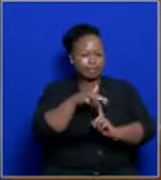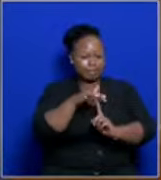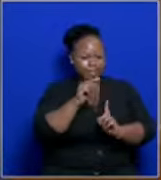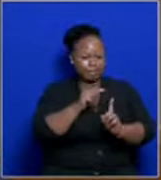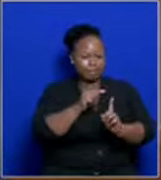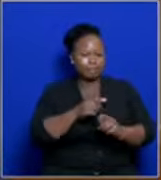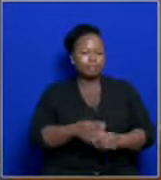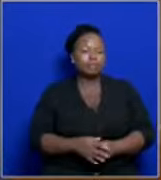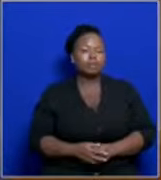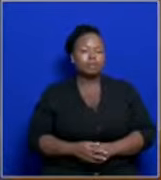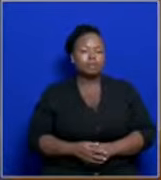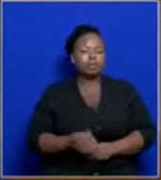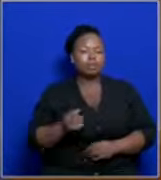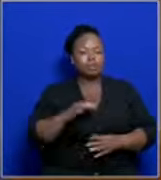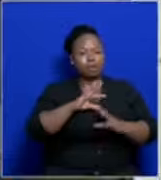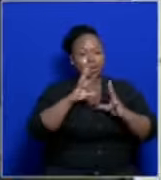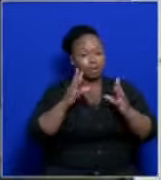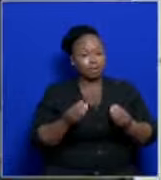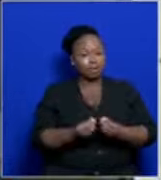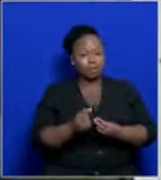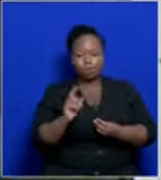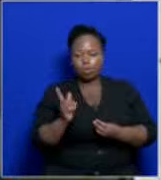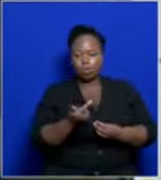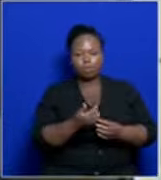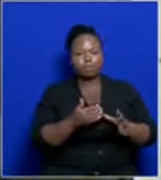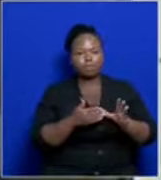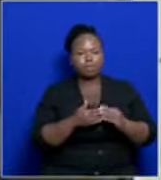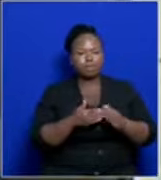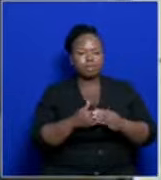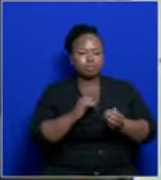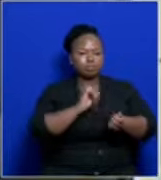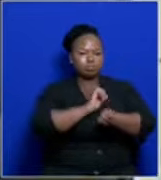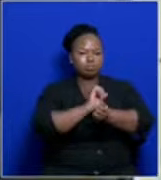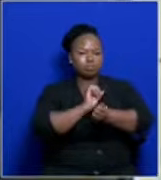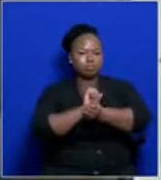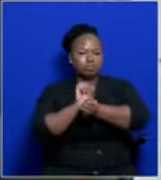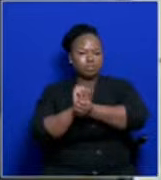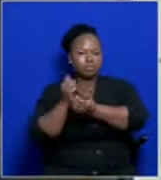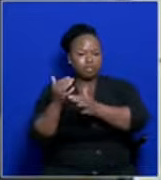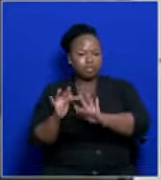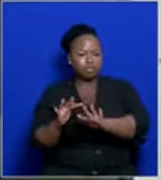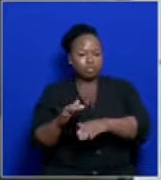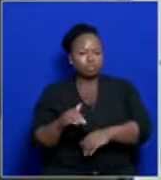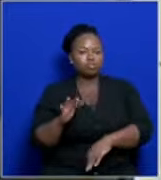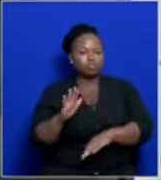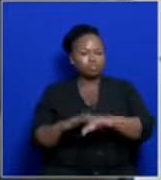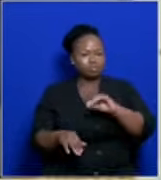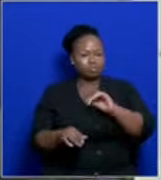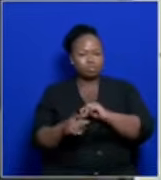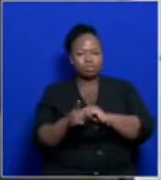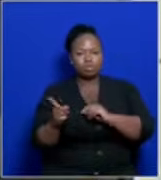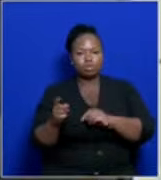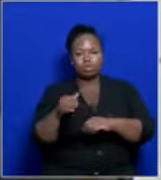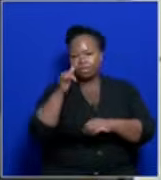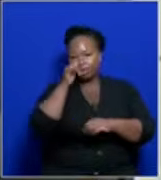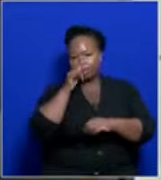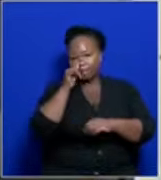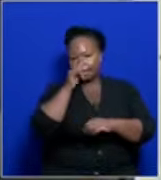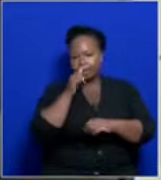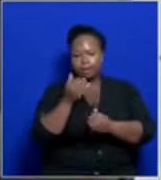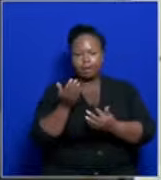these members have been arrested and charged, and their criminal case is with the Boxburg